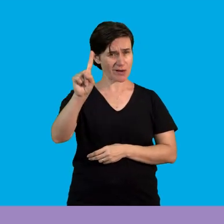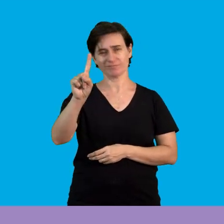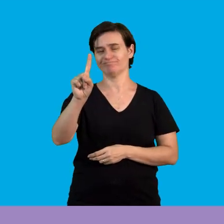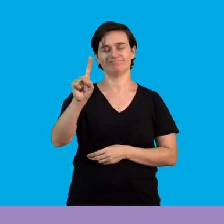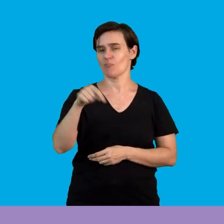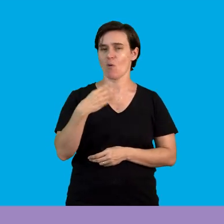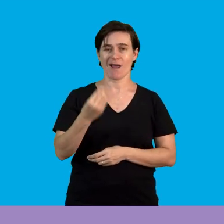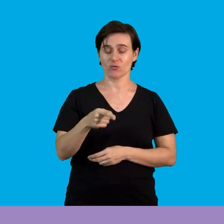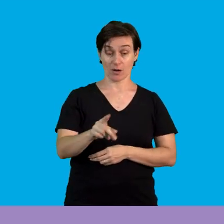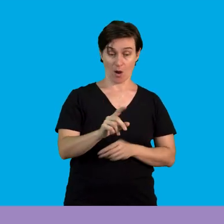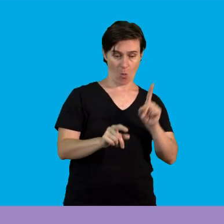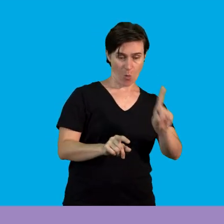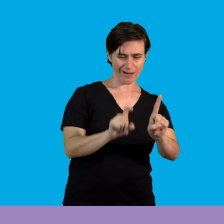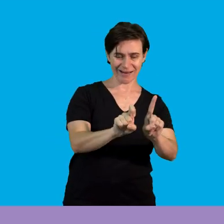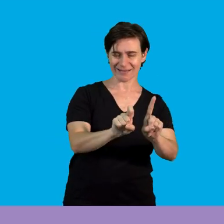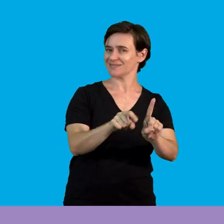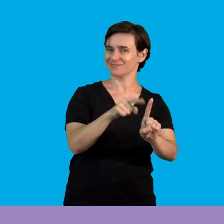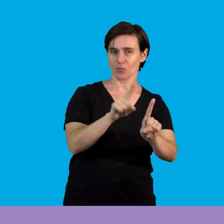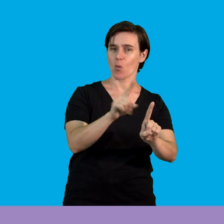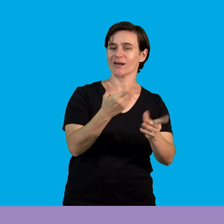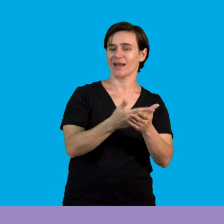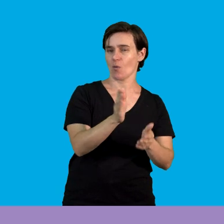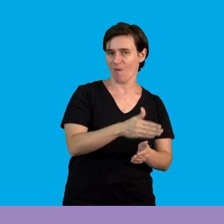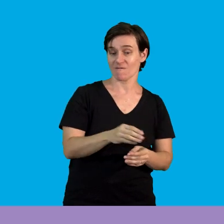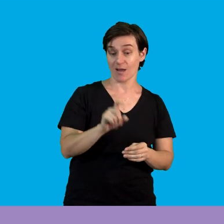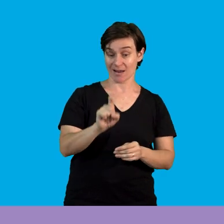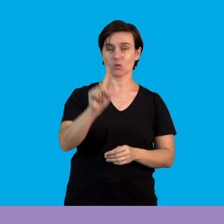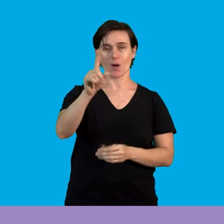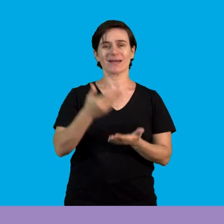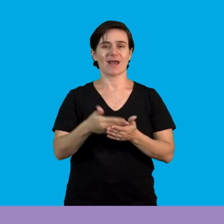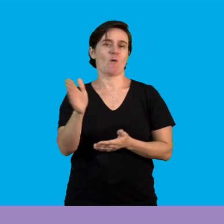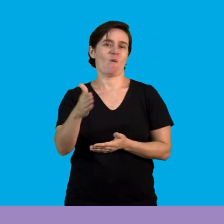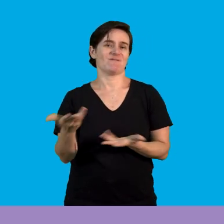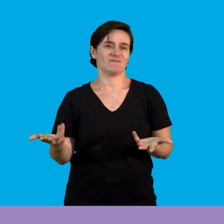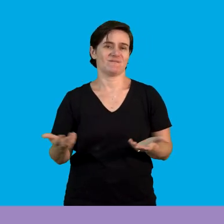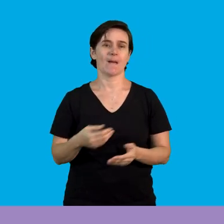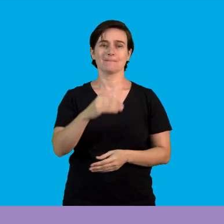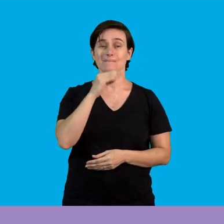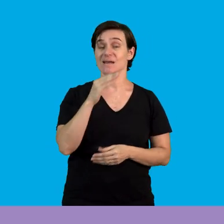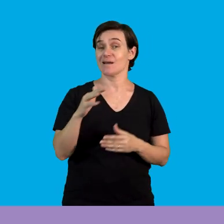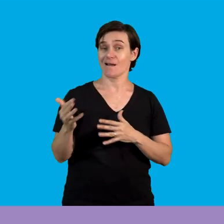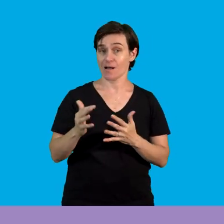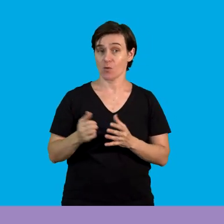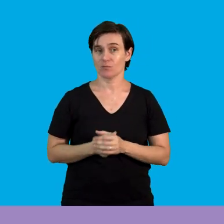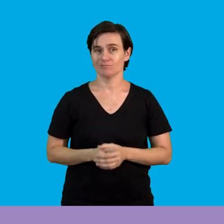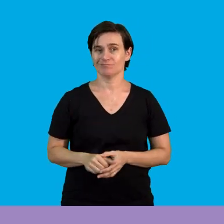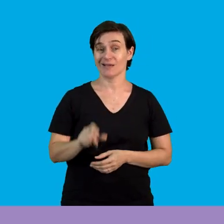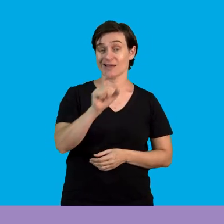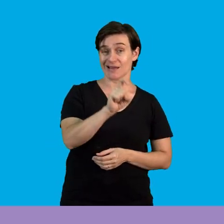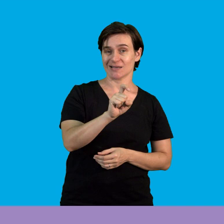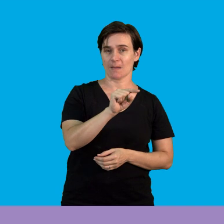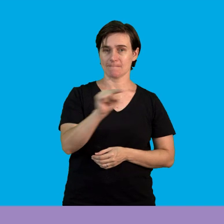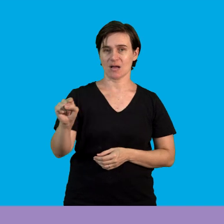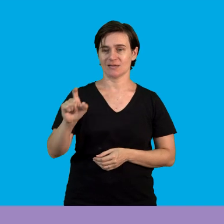1 in front of x, and we do not write the 1 which is an exponent. So this expression would be written